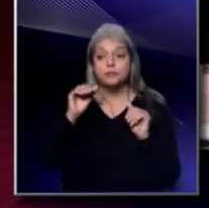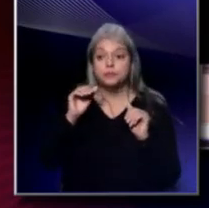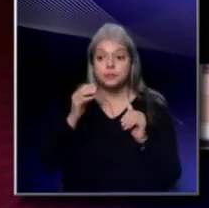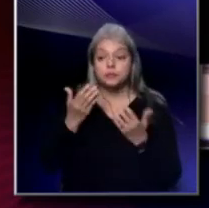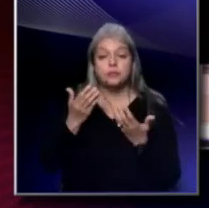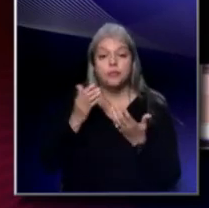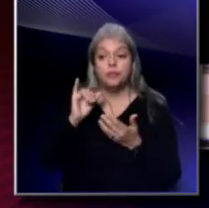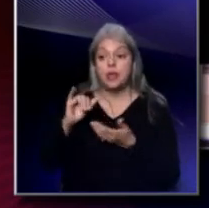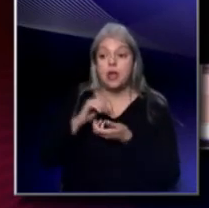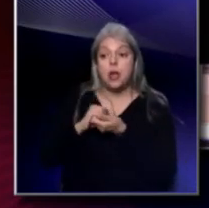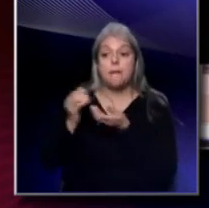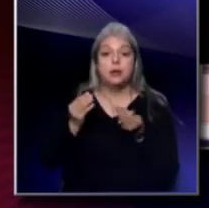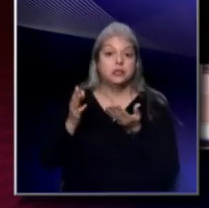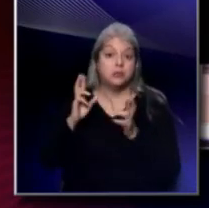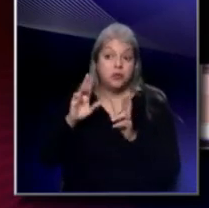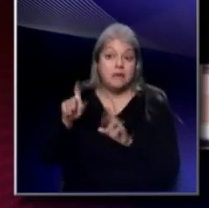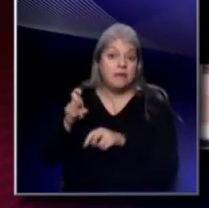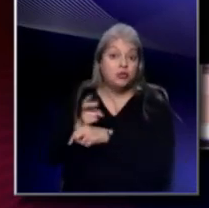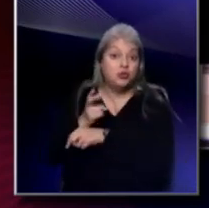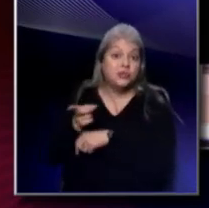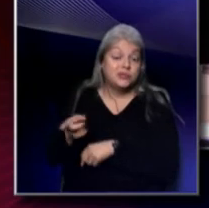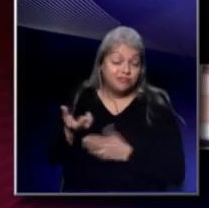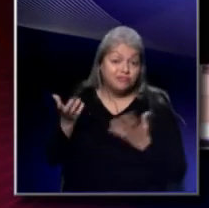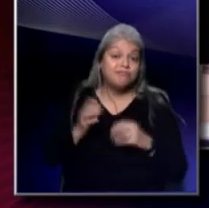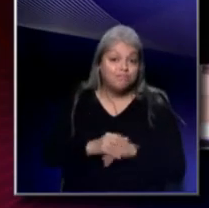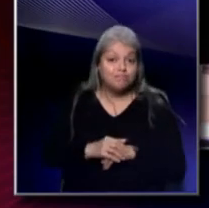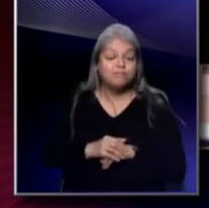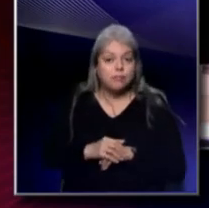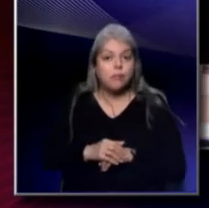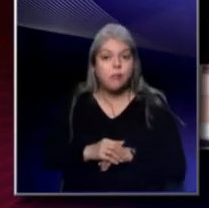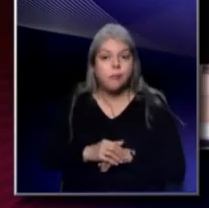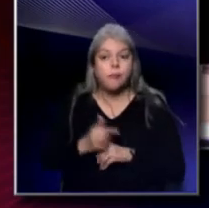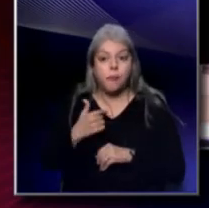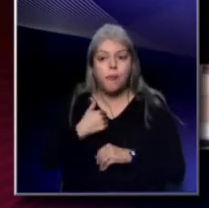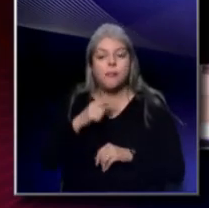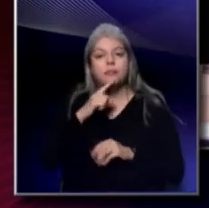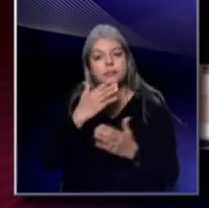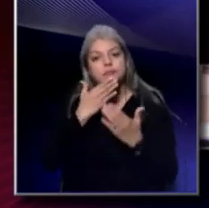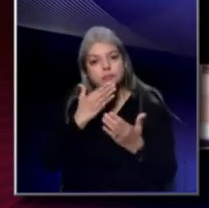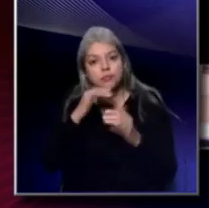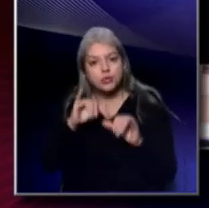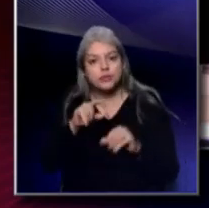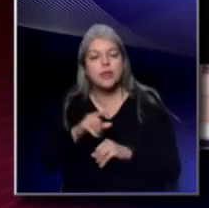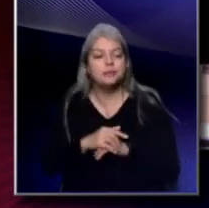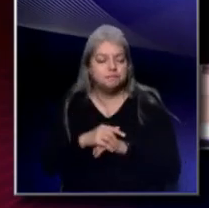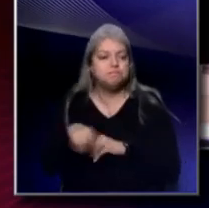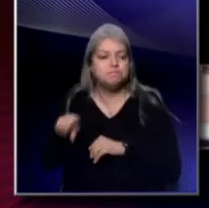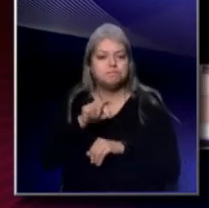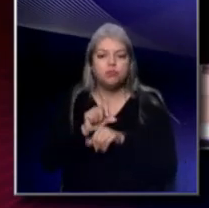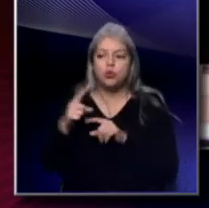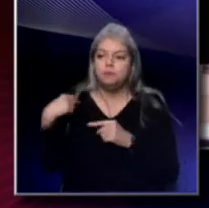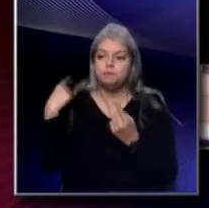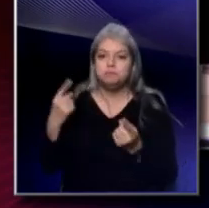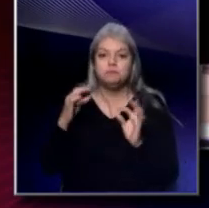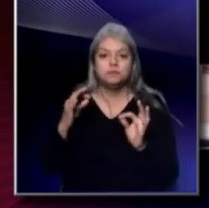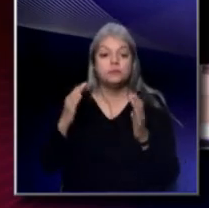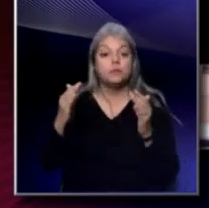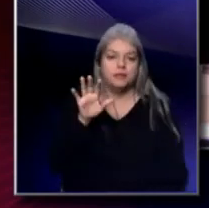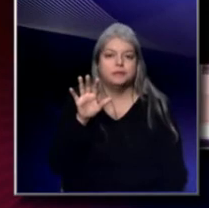the ombudsman never has to be used. So I very much appreciate that work. Okay, next